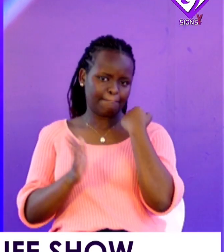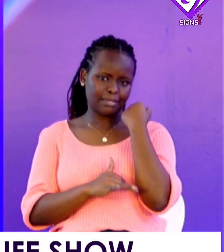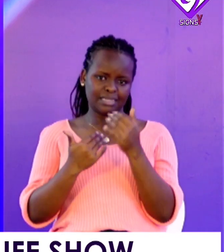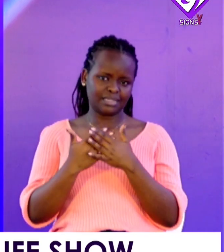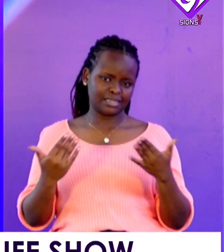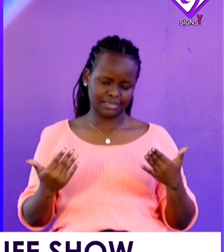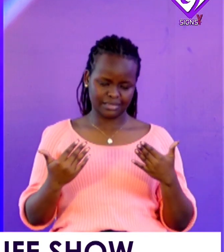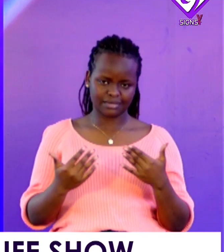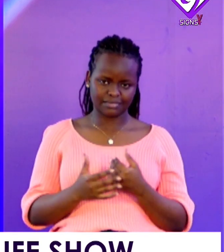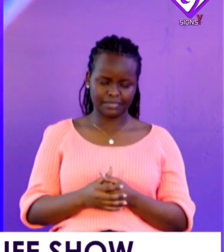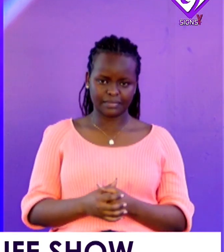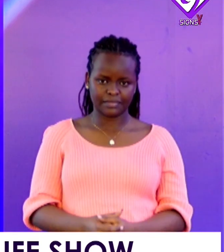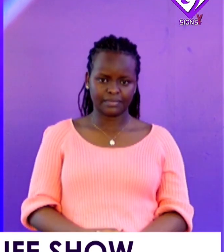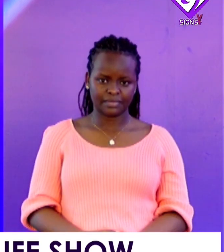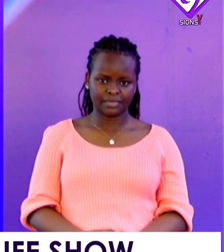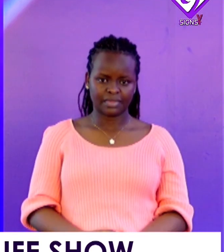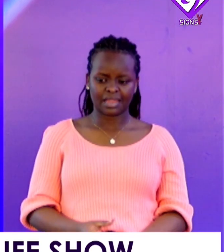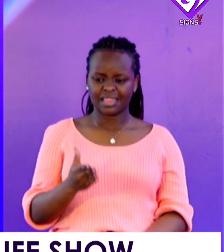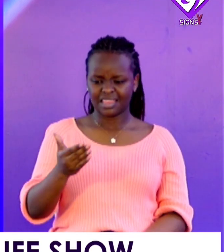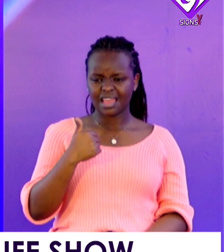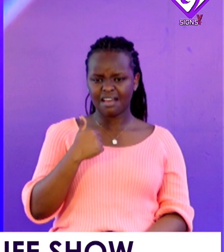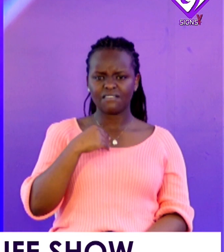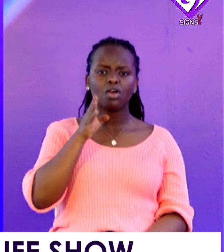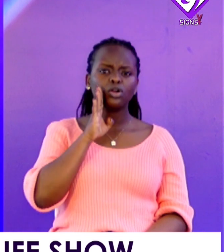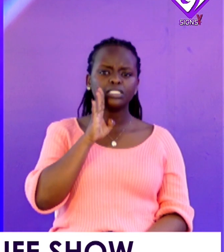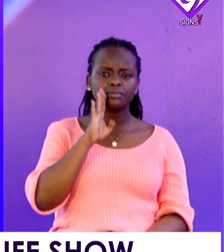strife? Is there gossip in churches?